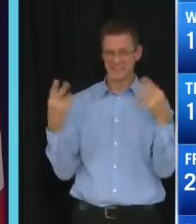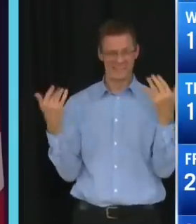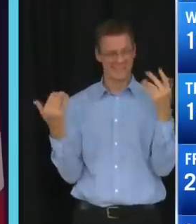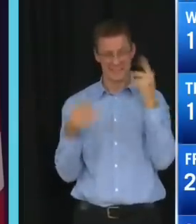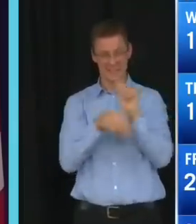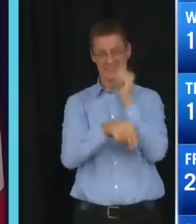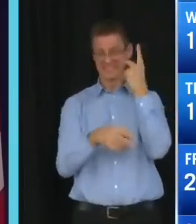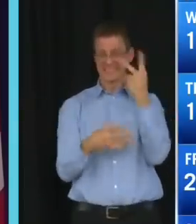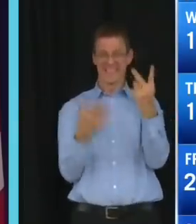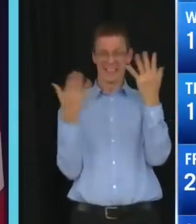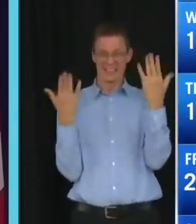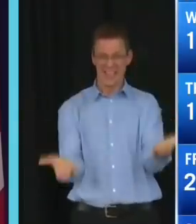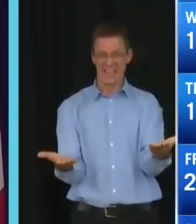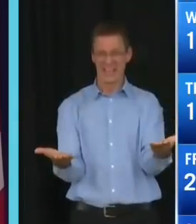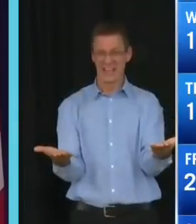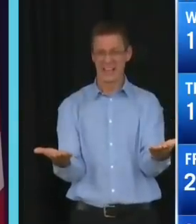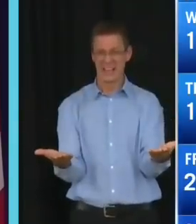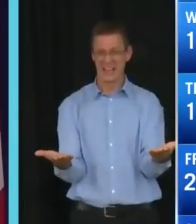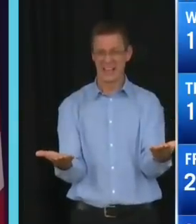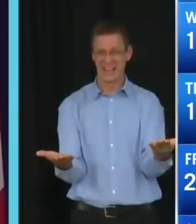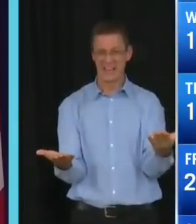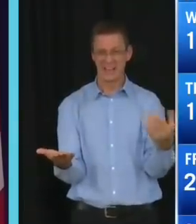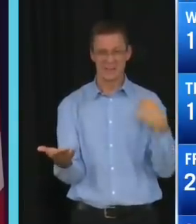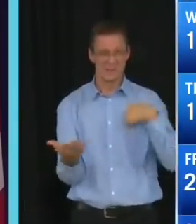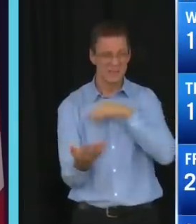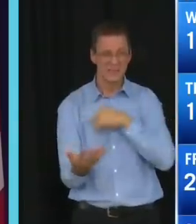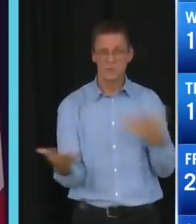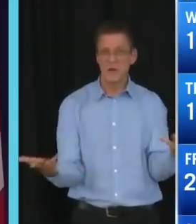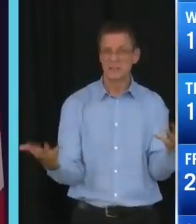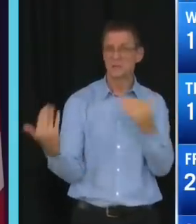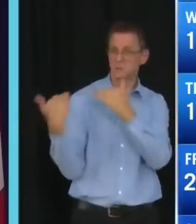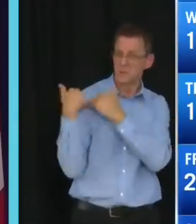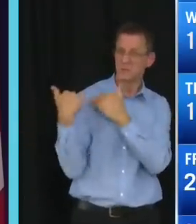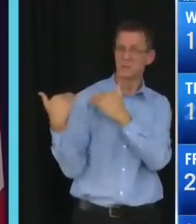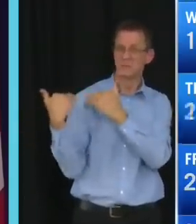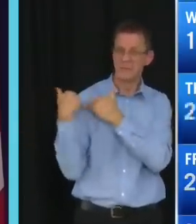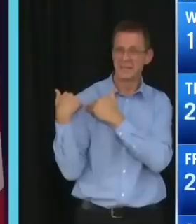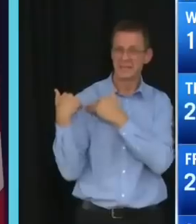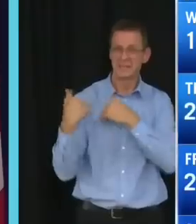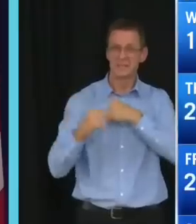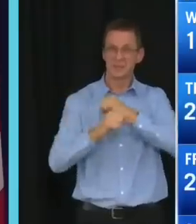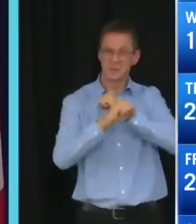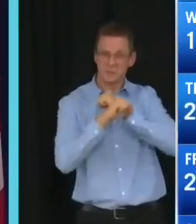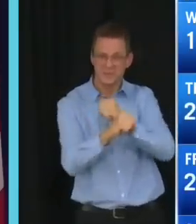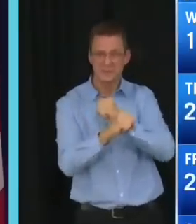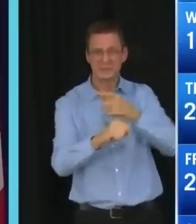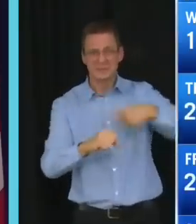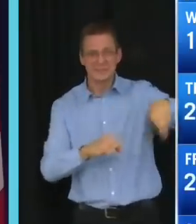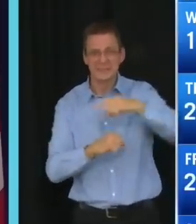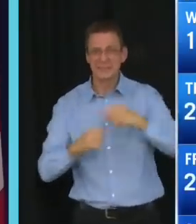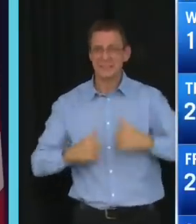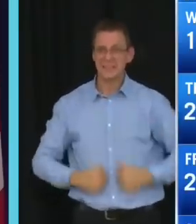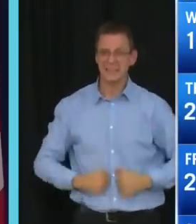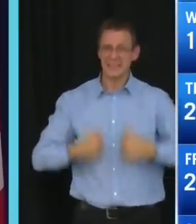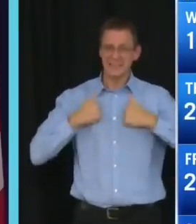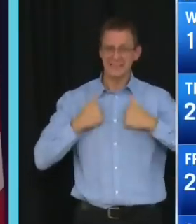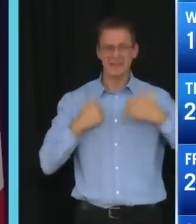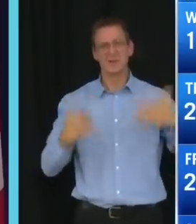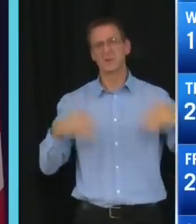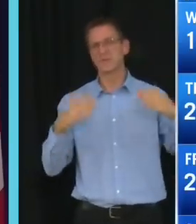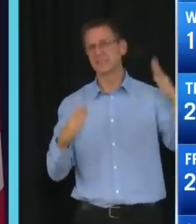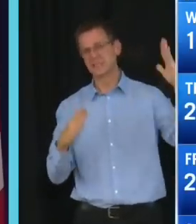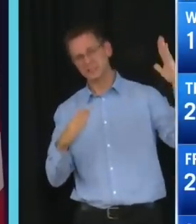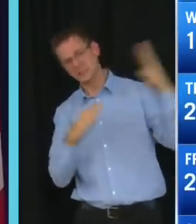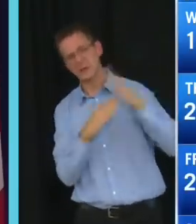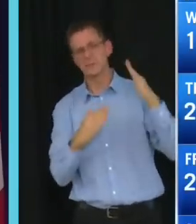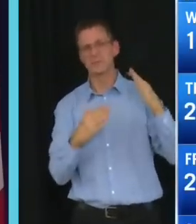legally, the protection of life must be our paramount concern. I believe that the vast majority of Albertans understand